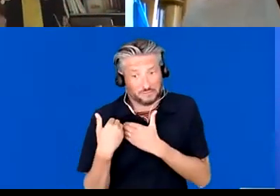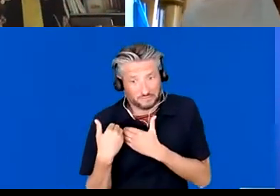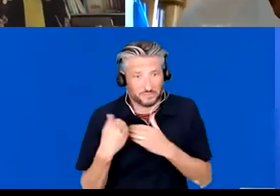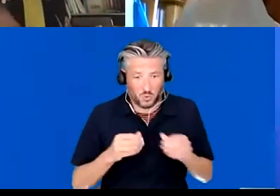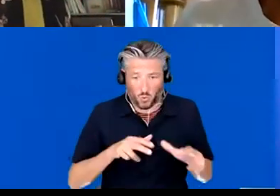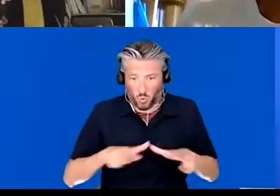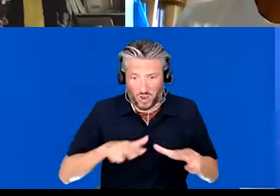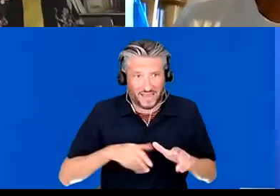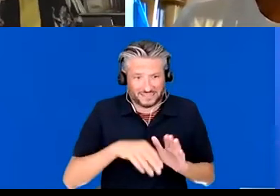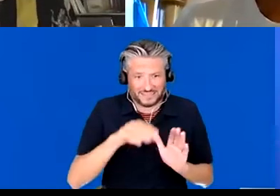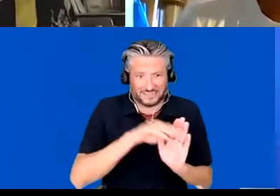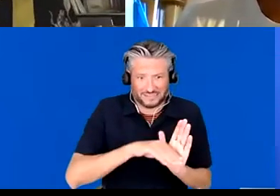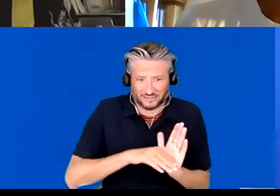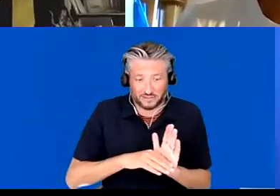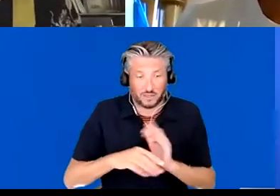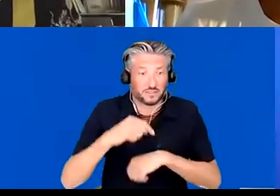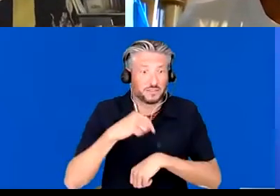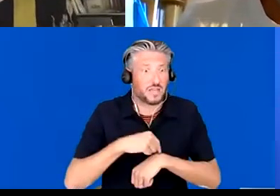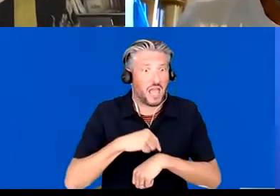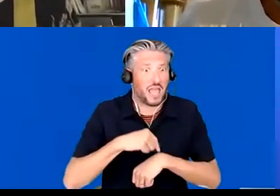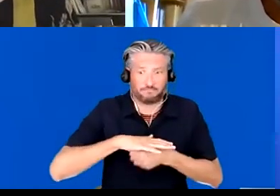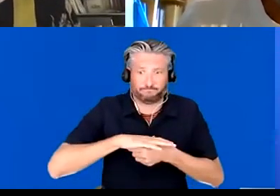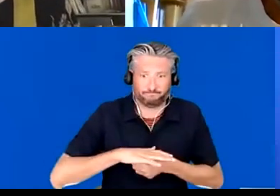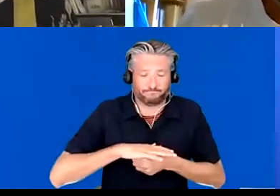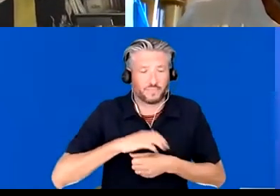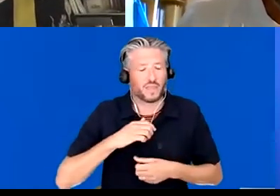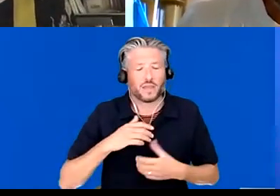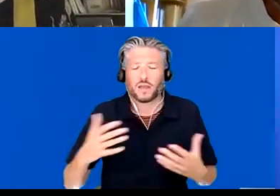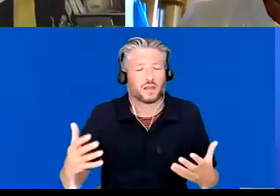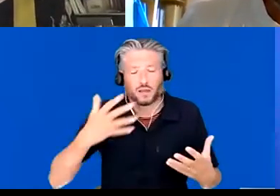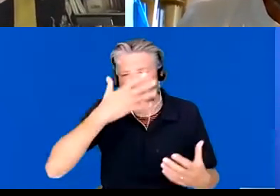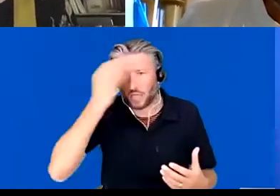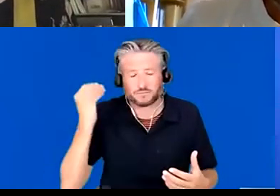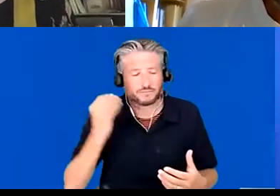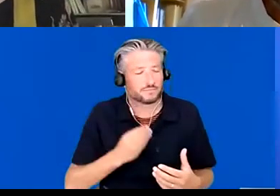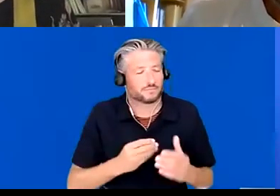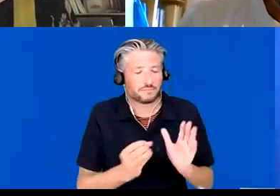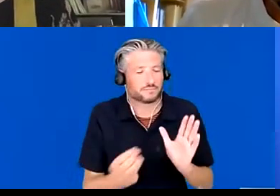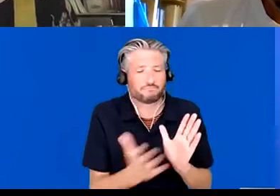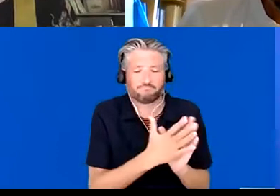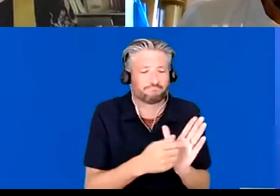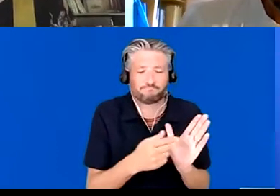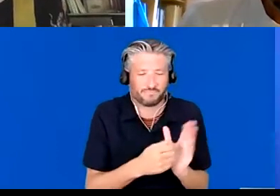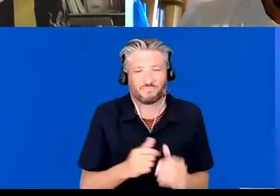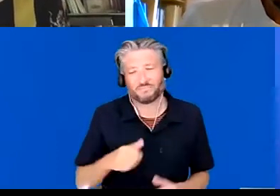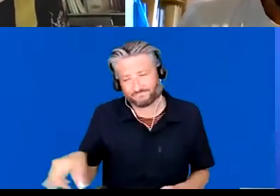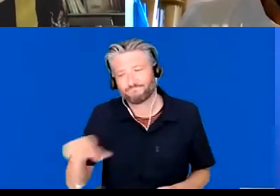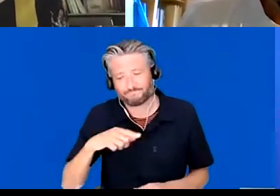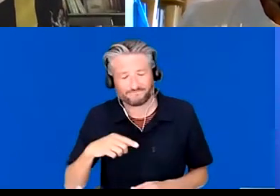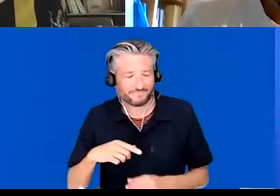we didn't do because of time constraints, but that was the feedback we got. Let us know what you